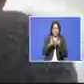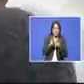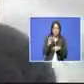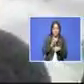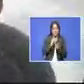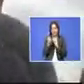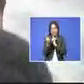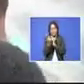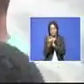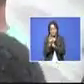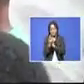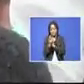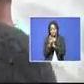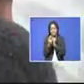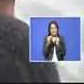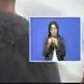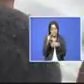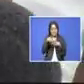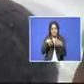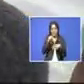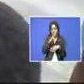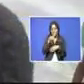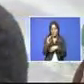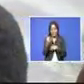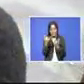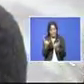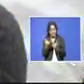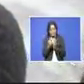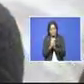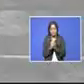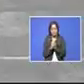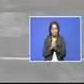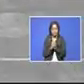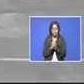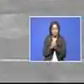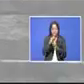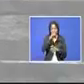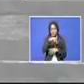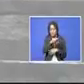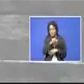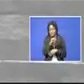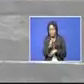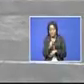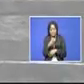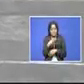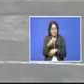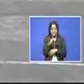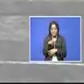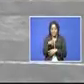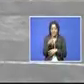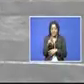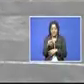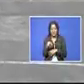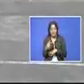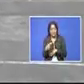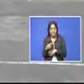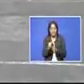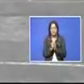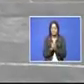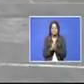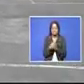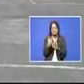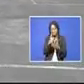still in the NBA now, which is Russell Westbrook, Oklahoma Thunder, James Harden, Trevor Ariza, Gabriel